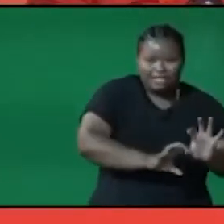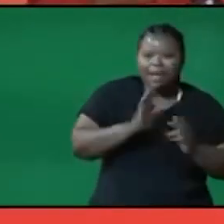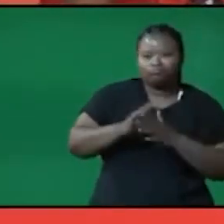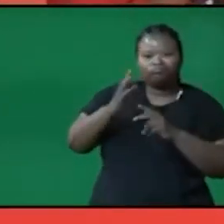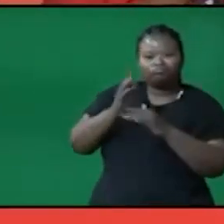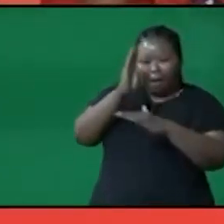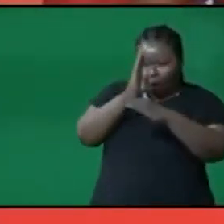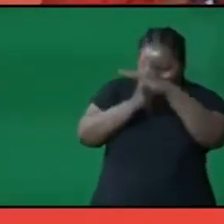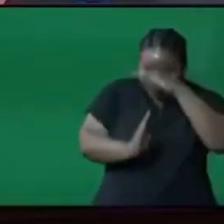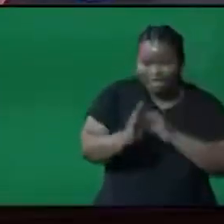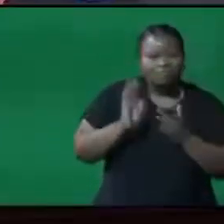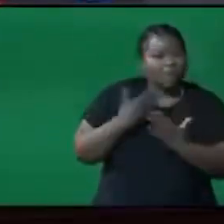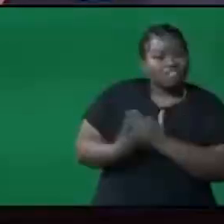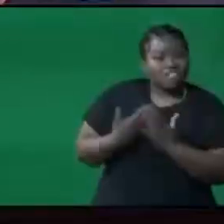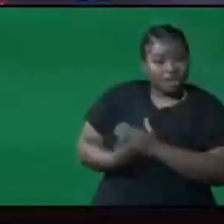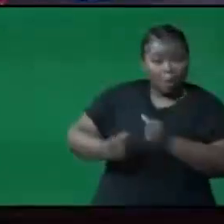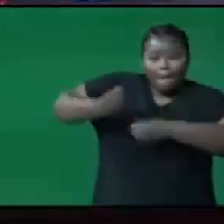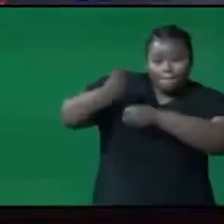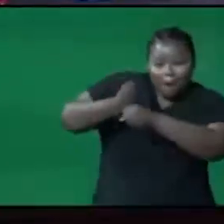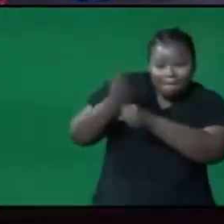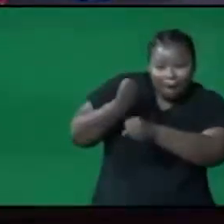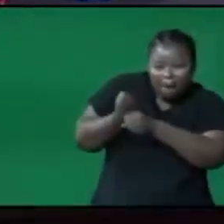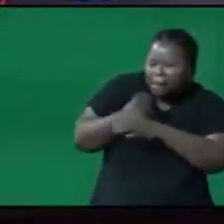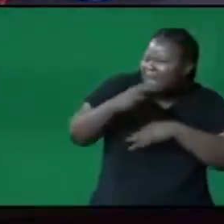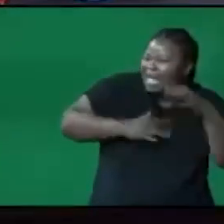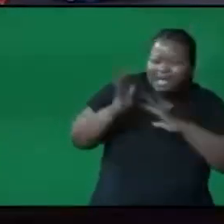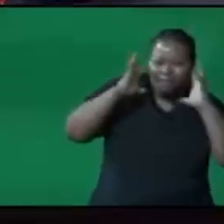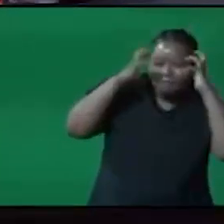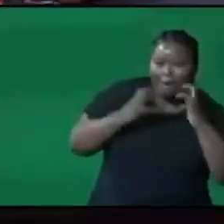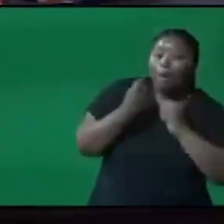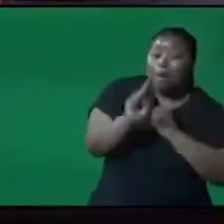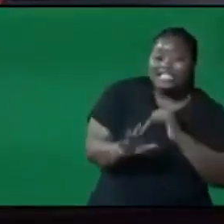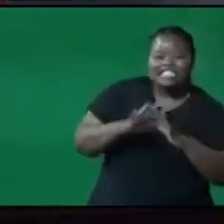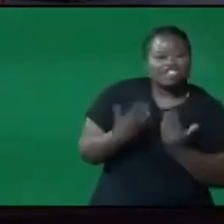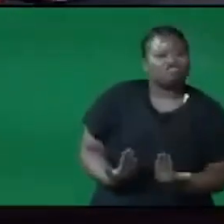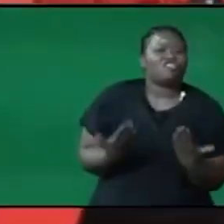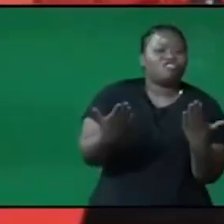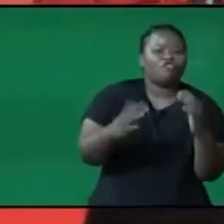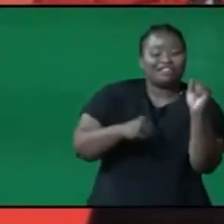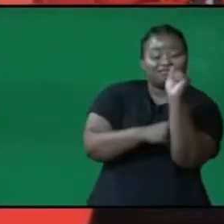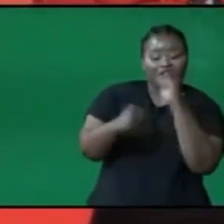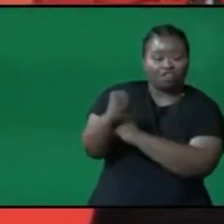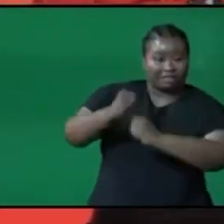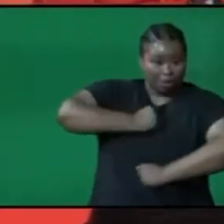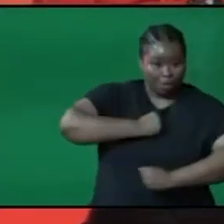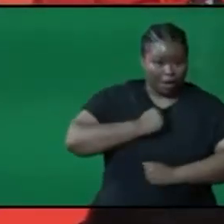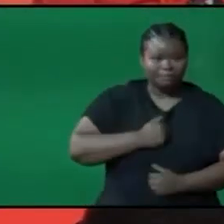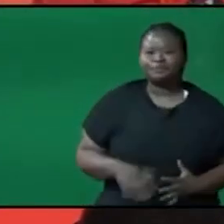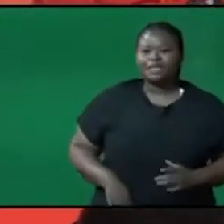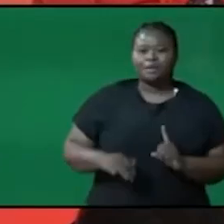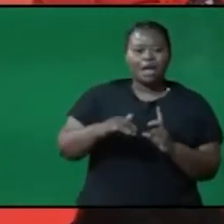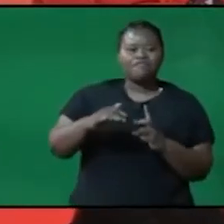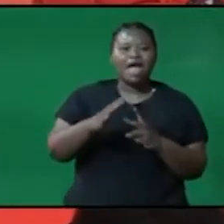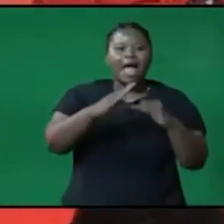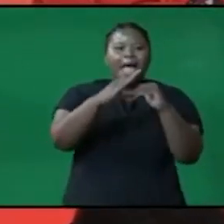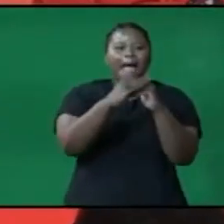humility and willing to sacrifice everything in service of our struggle. There is no commissar who's